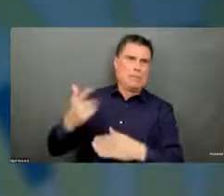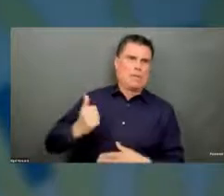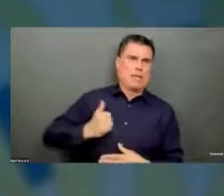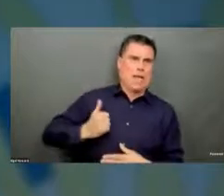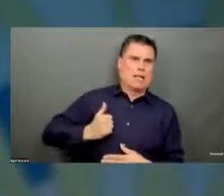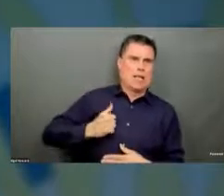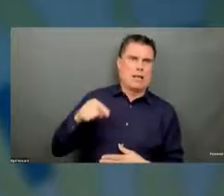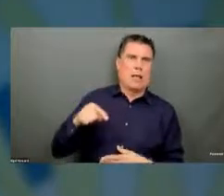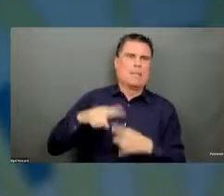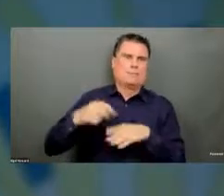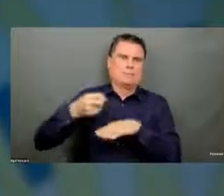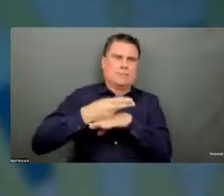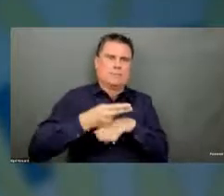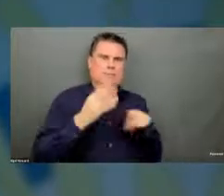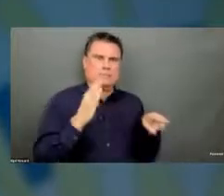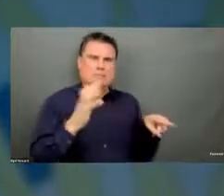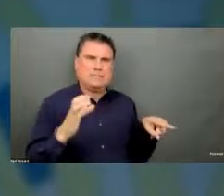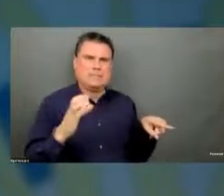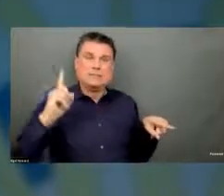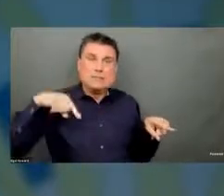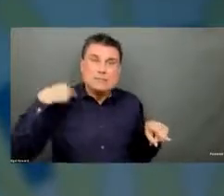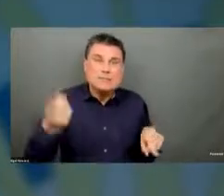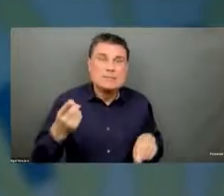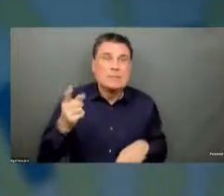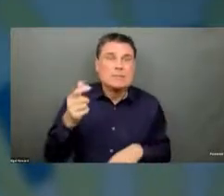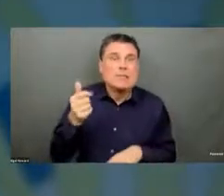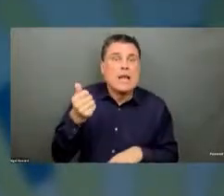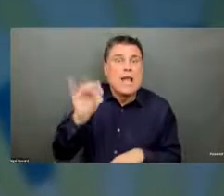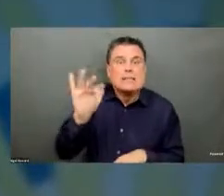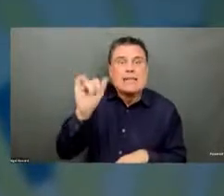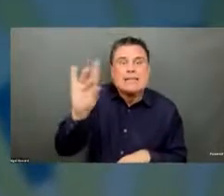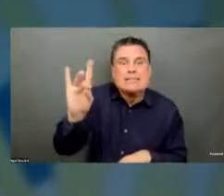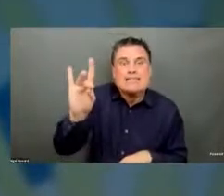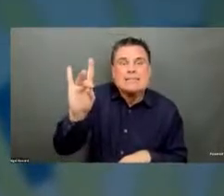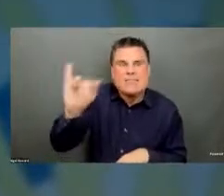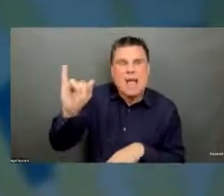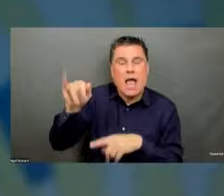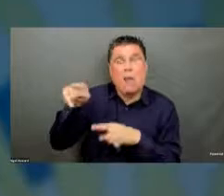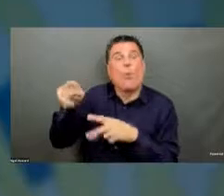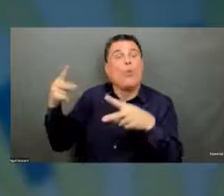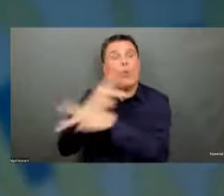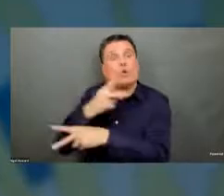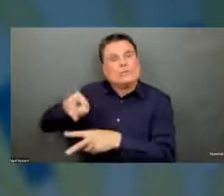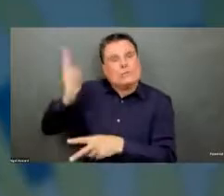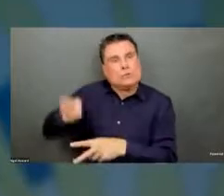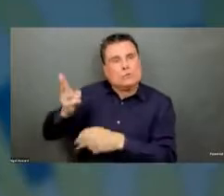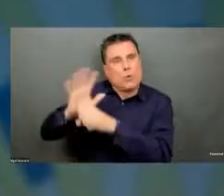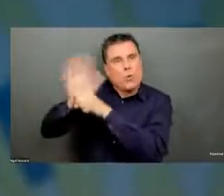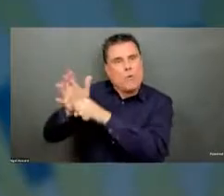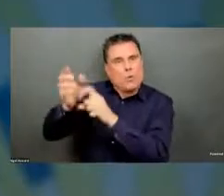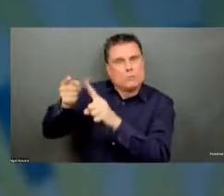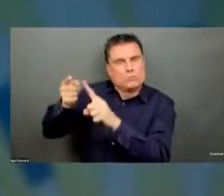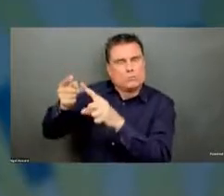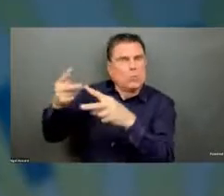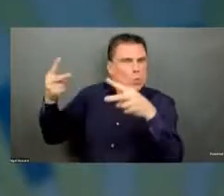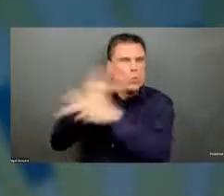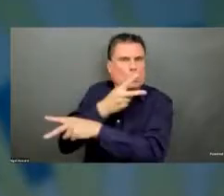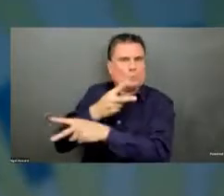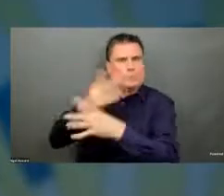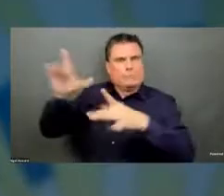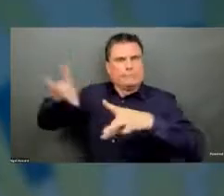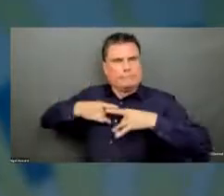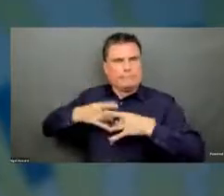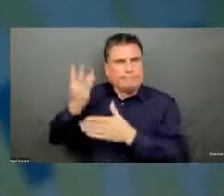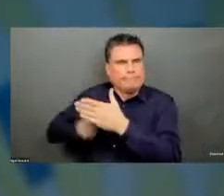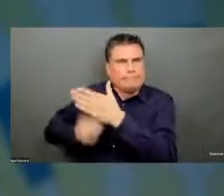States in 2020. When we look at British Columbia over the last 10 years, from 2009